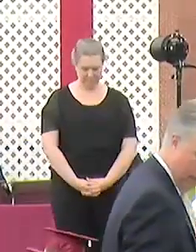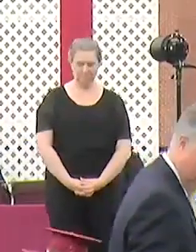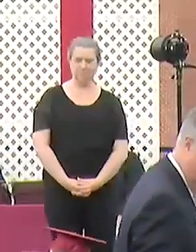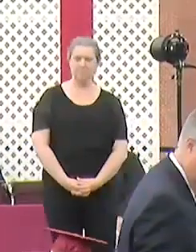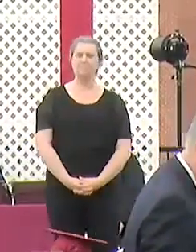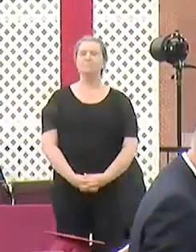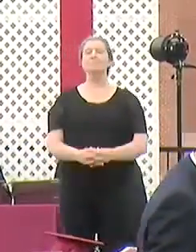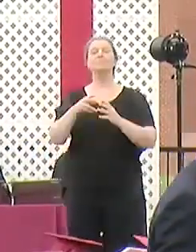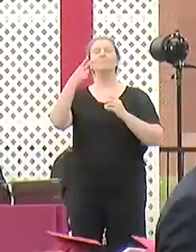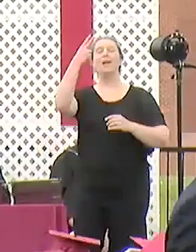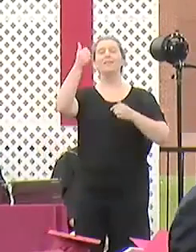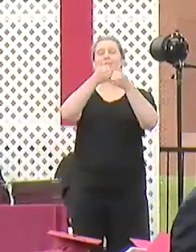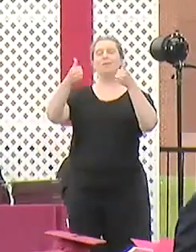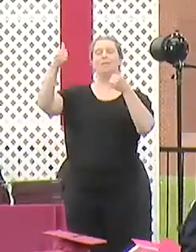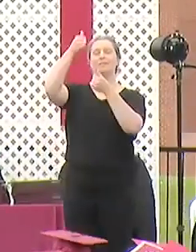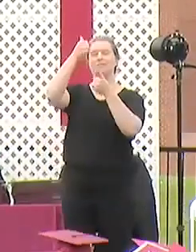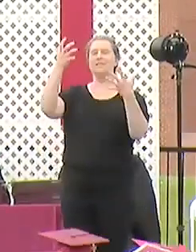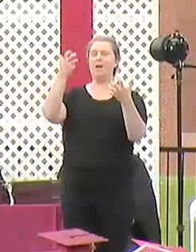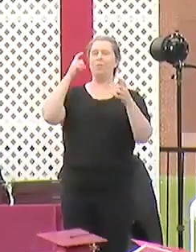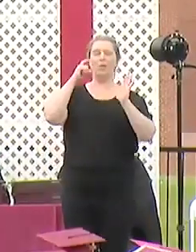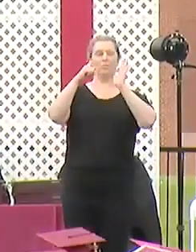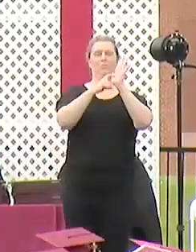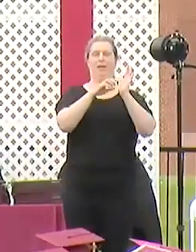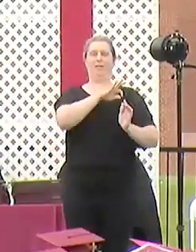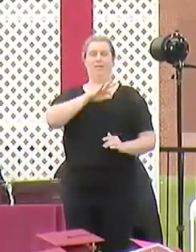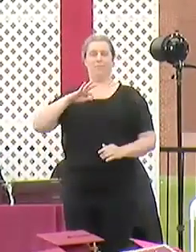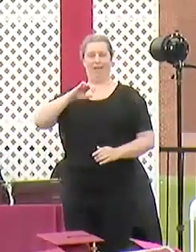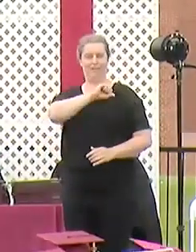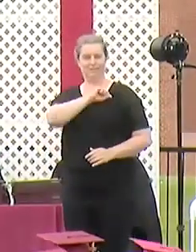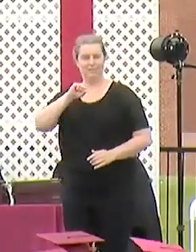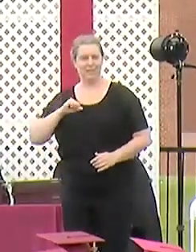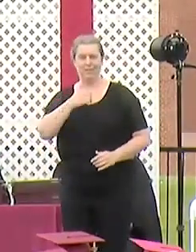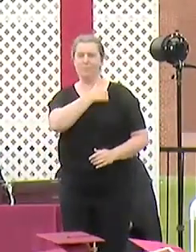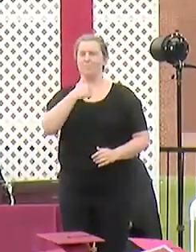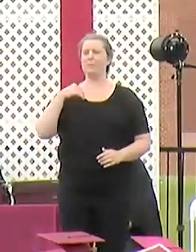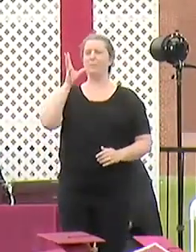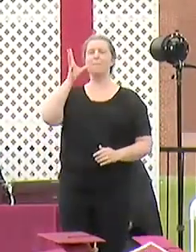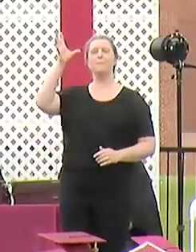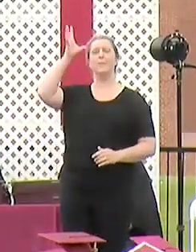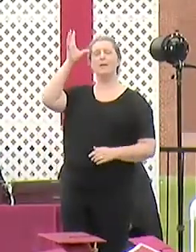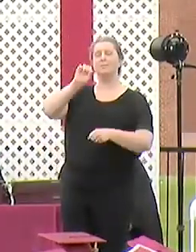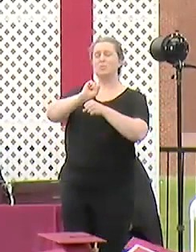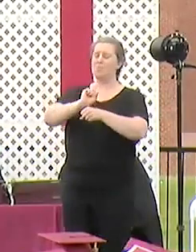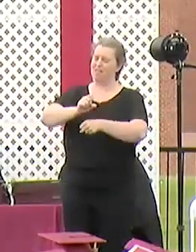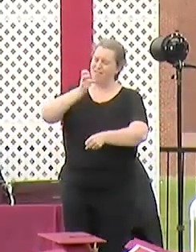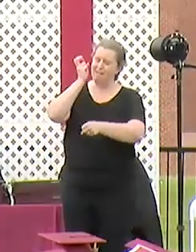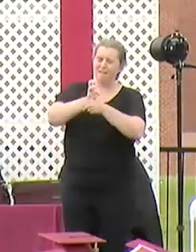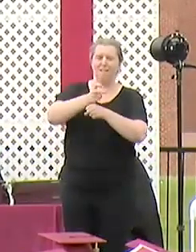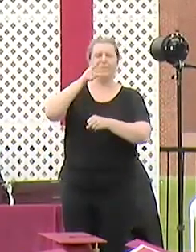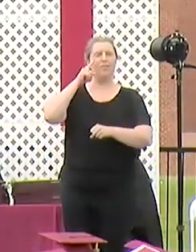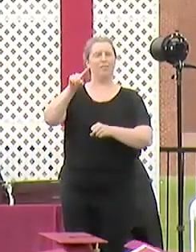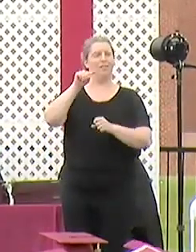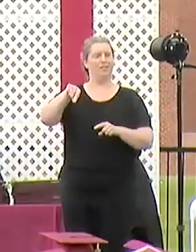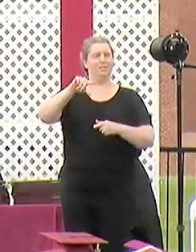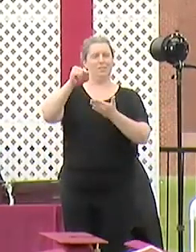On behalf of our high school administrators, we would like to take a moment to recognize our faculty, staff members, and parents who worked so intensely in preparing for this